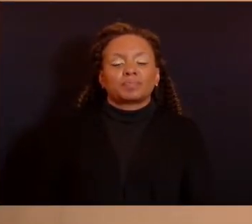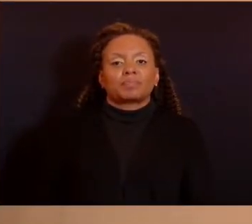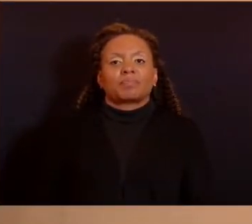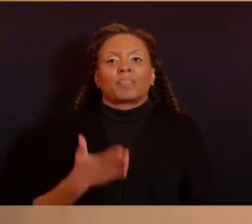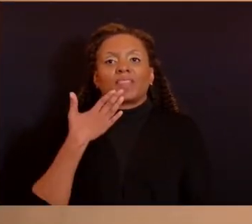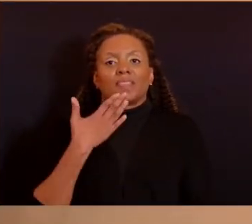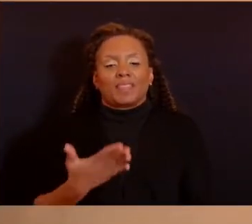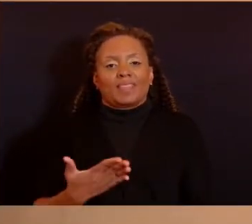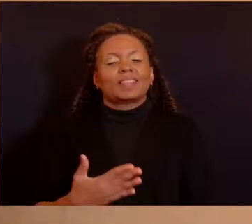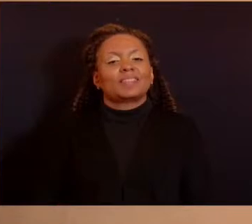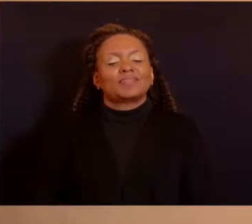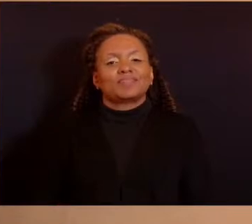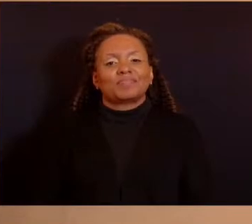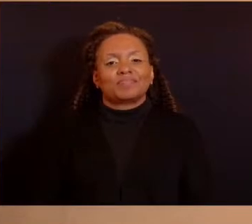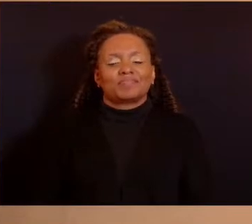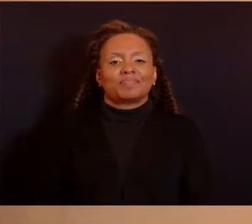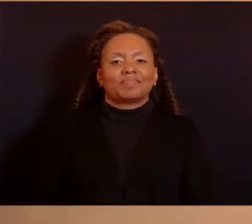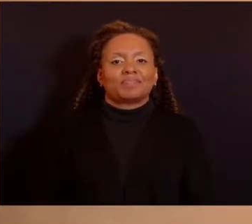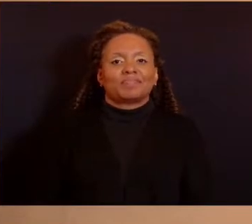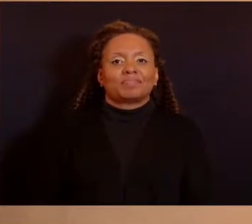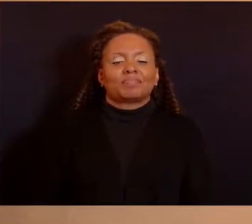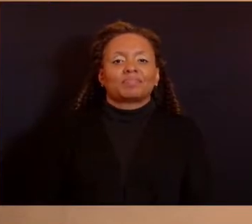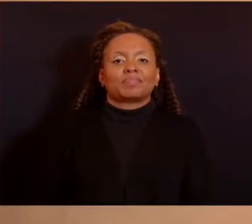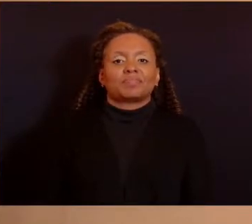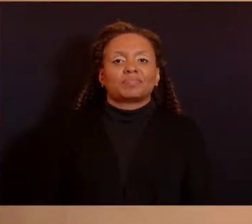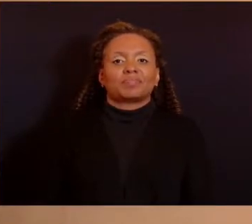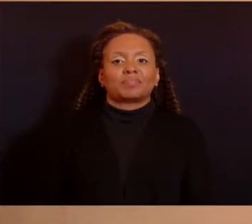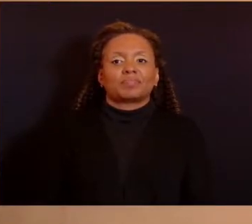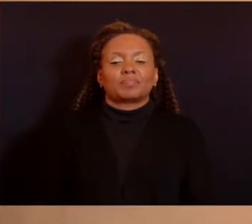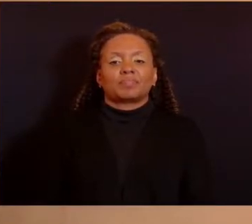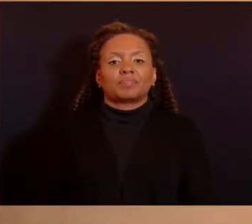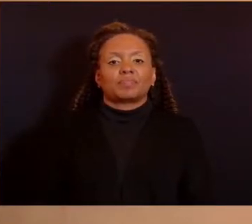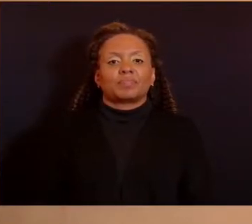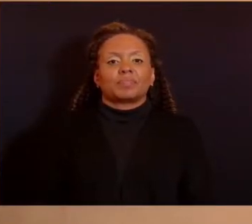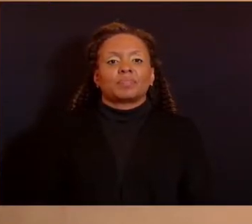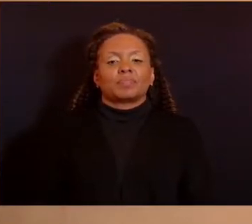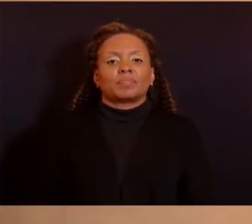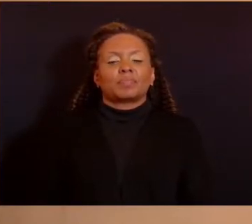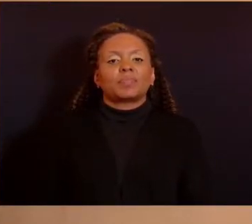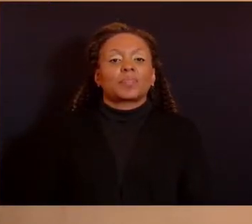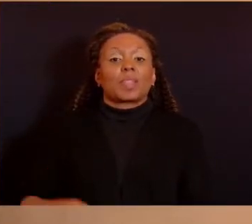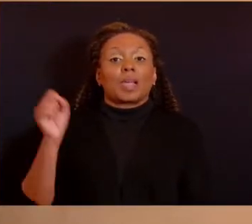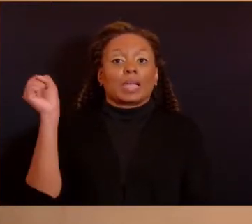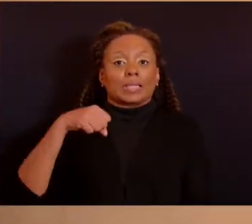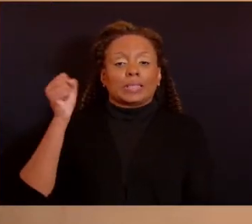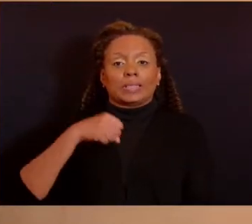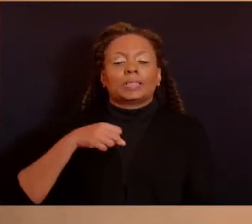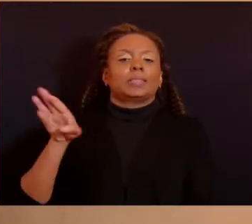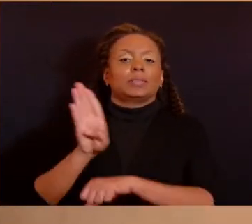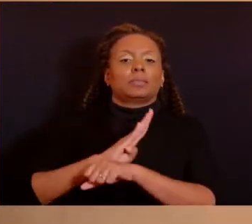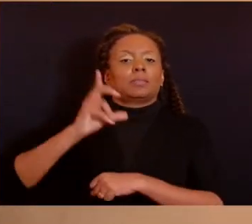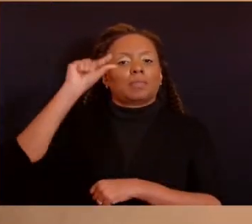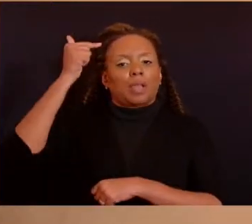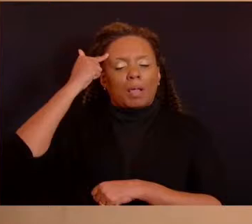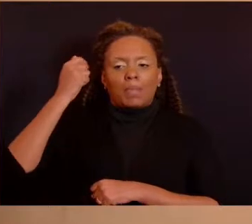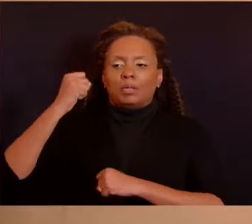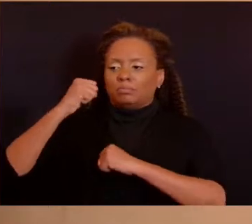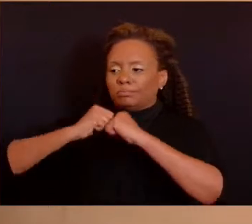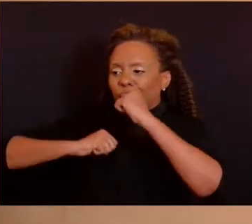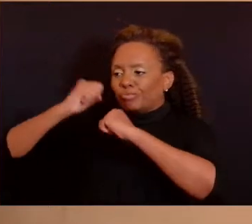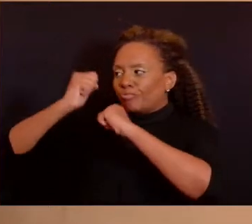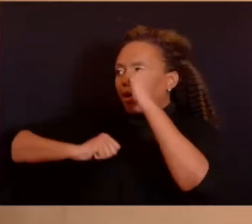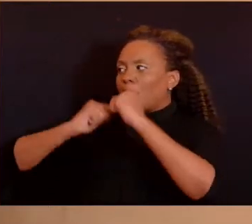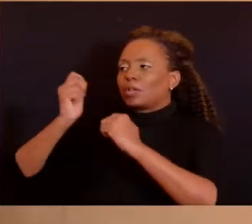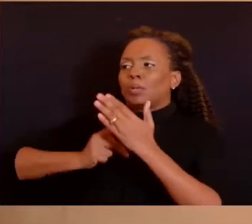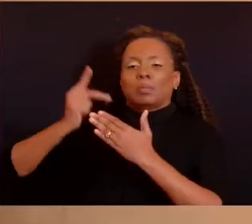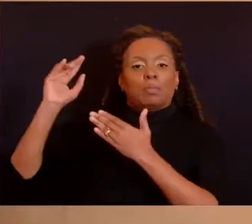Thank you very much. Yes, the government of Barbados undertook a number of infrastructural projects within the